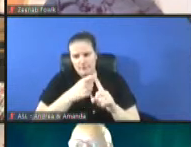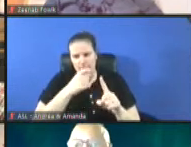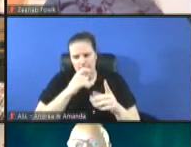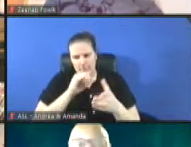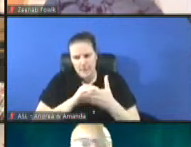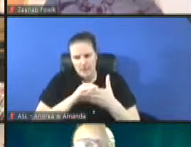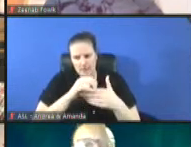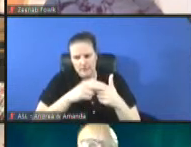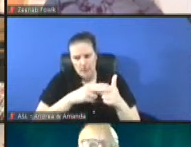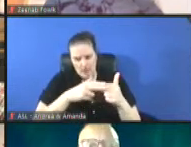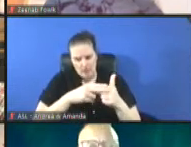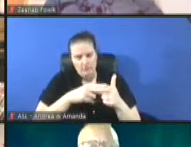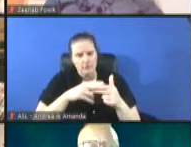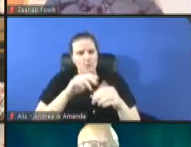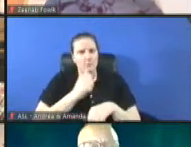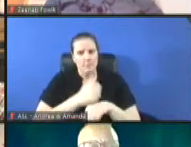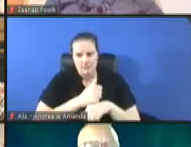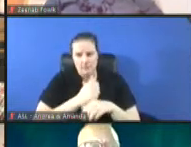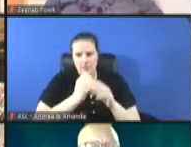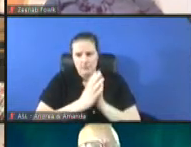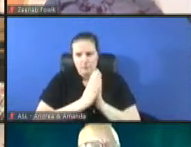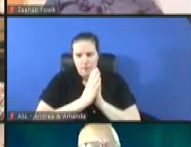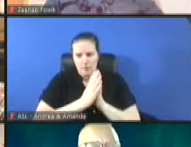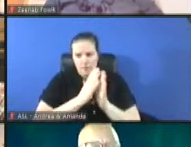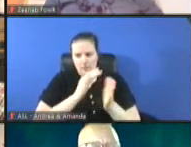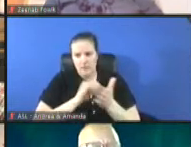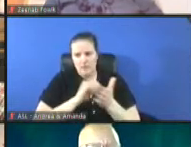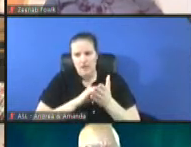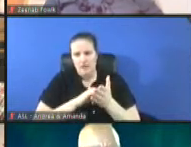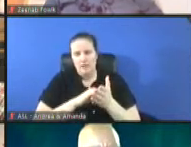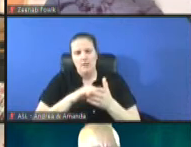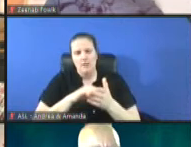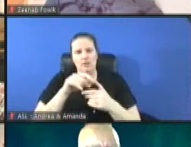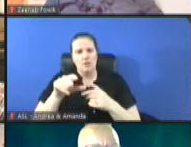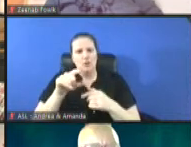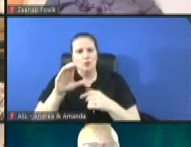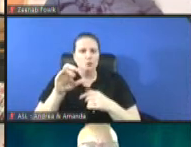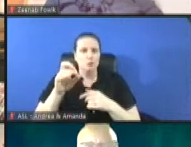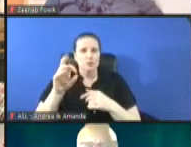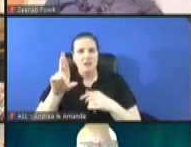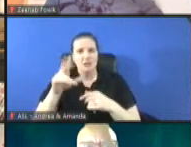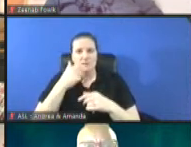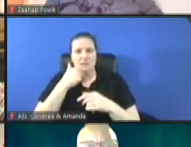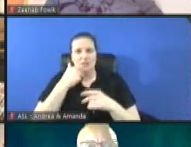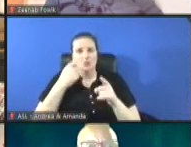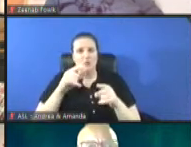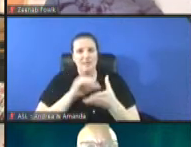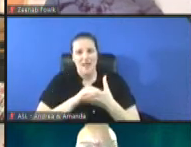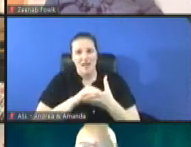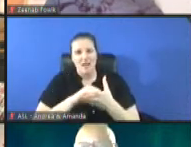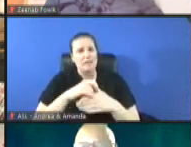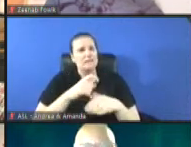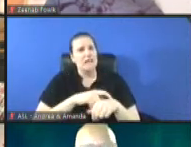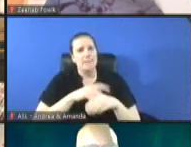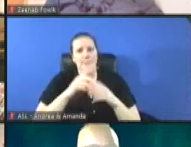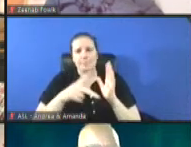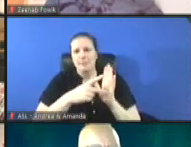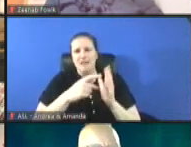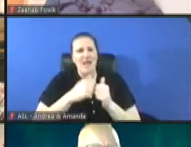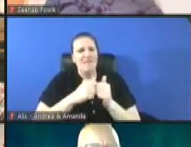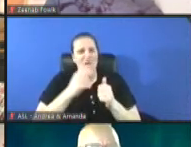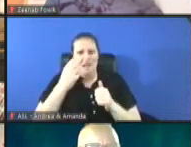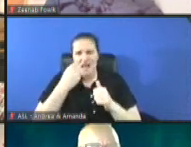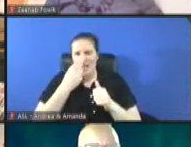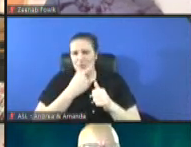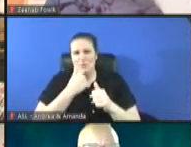it's definitely based on a prayer that a crusader would give during the Crusades, which is a time period that I think every Catholic would say is a